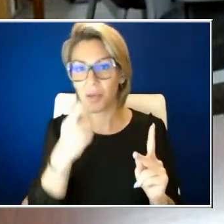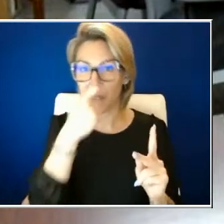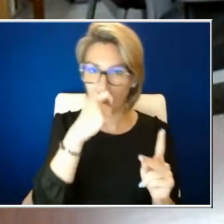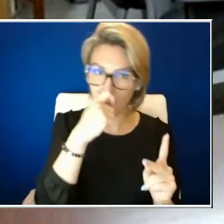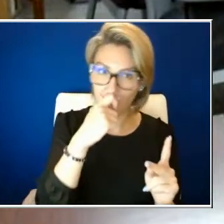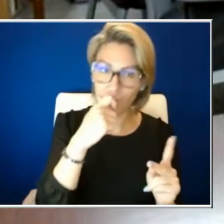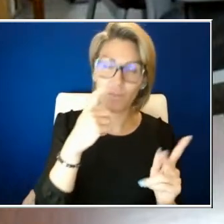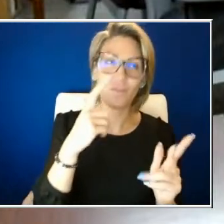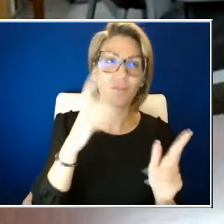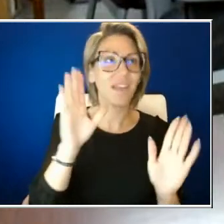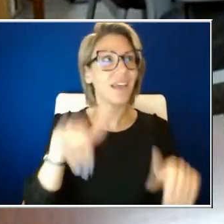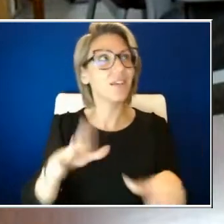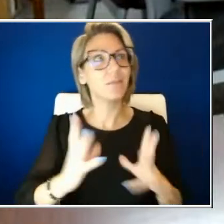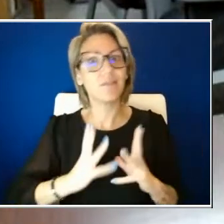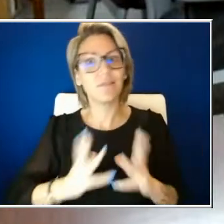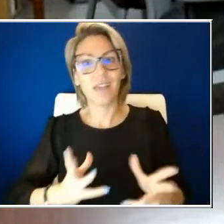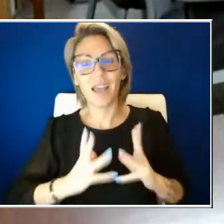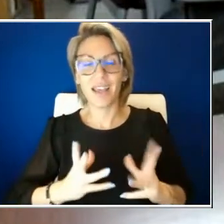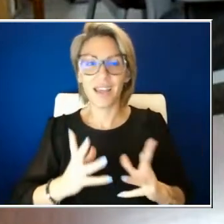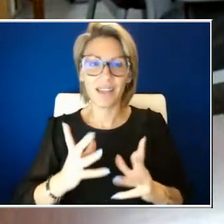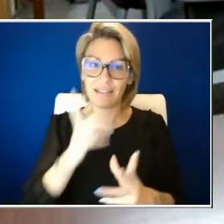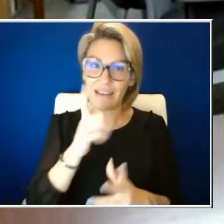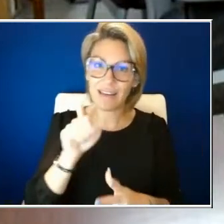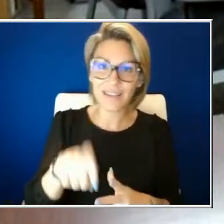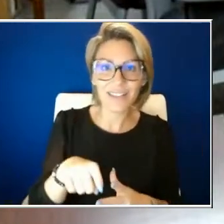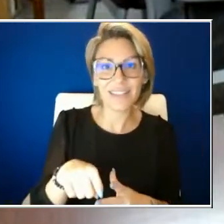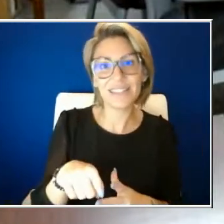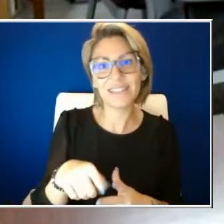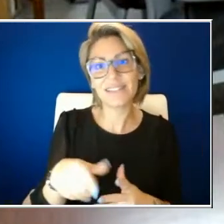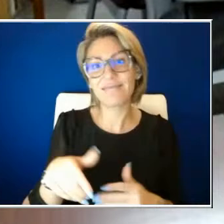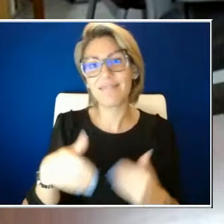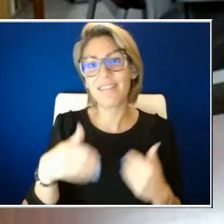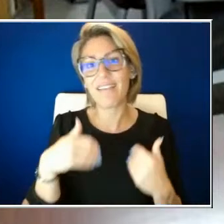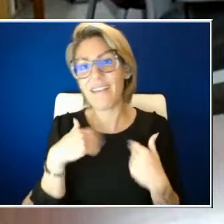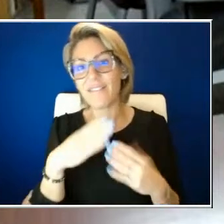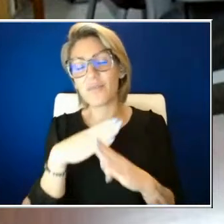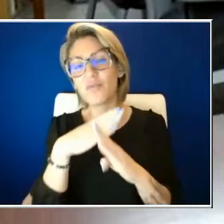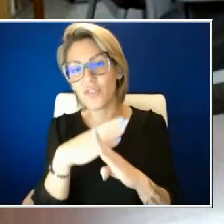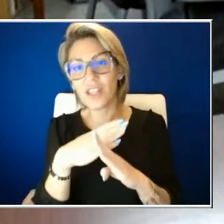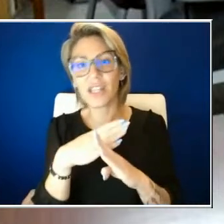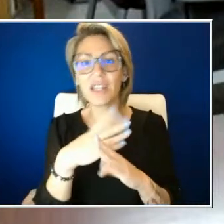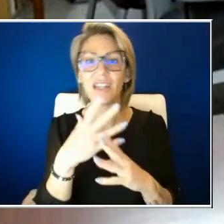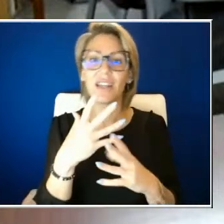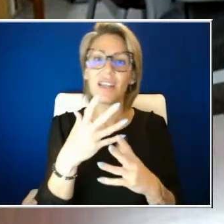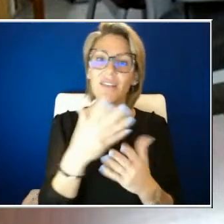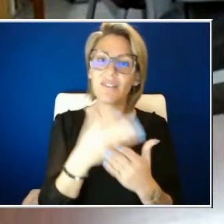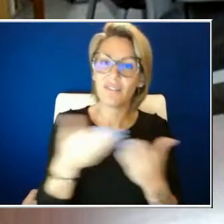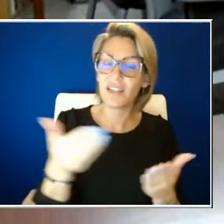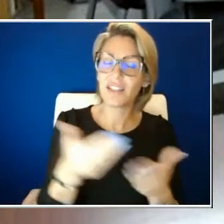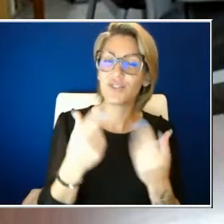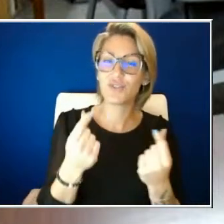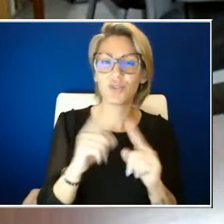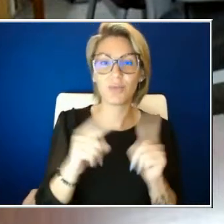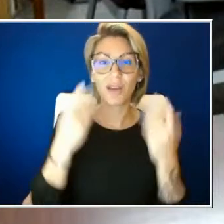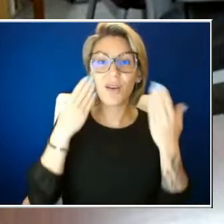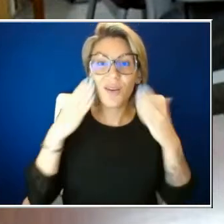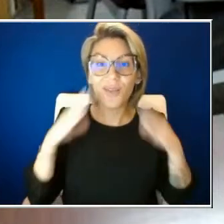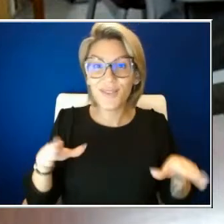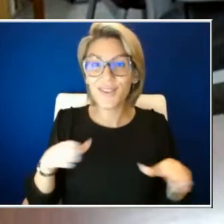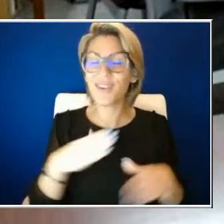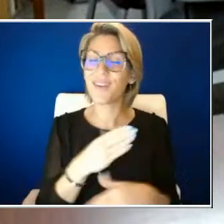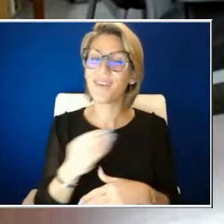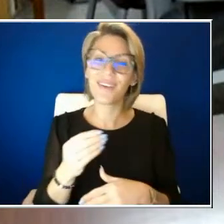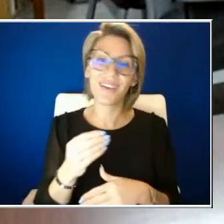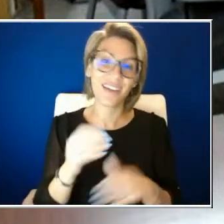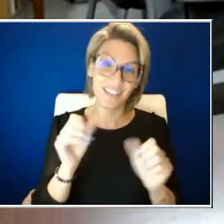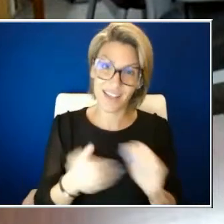it and, not have to take those maybe preventative measures, but we don't know that. And it can wind up being quite severe